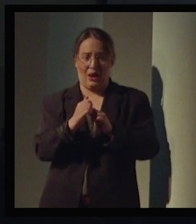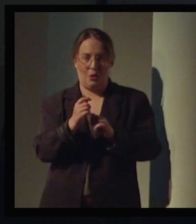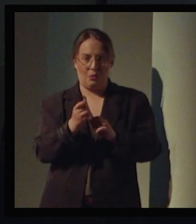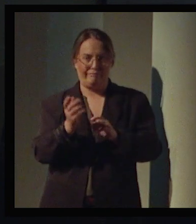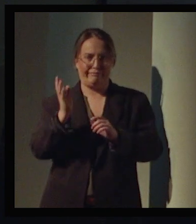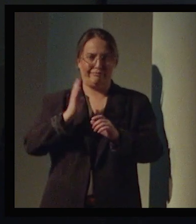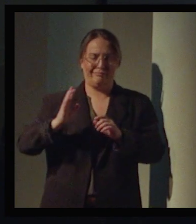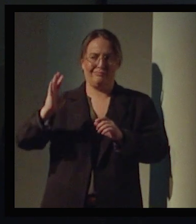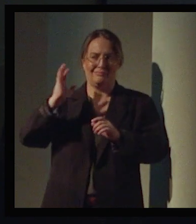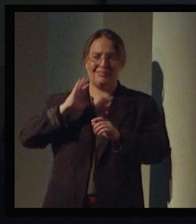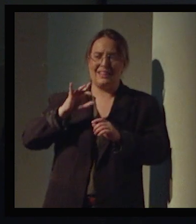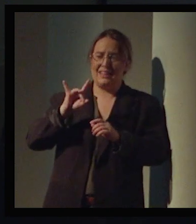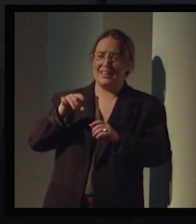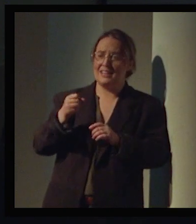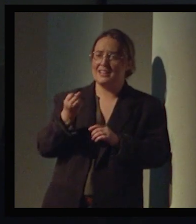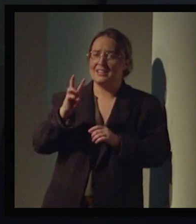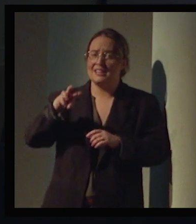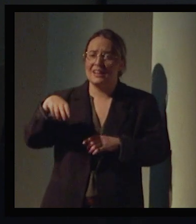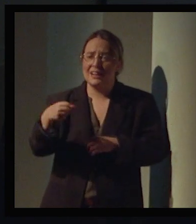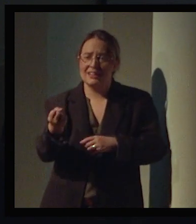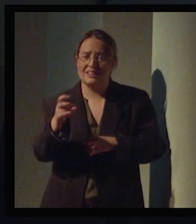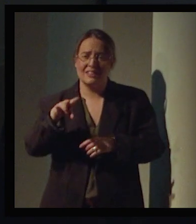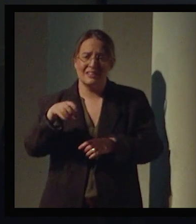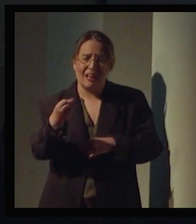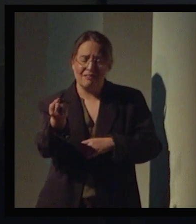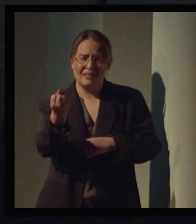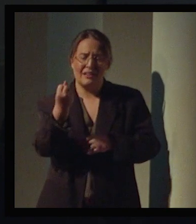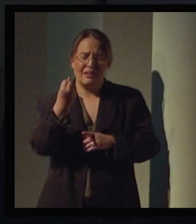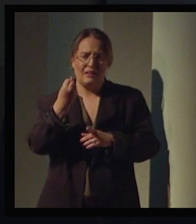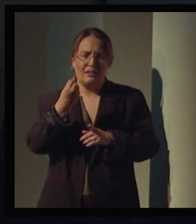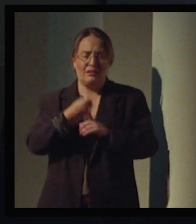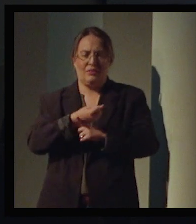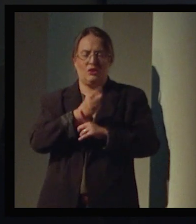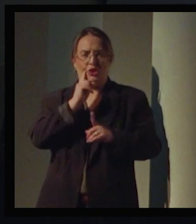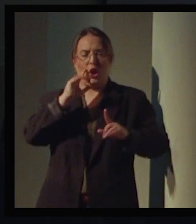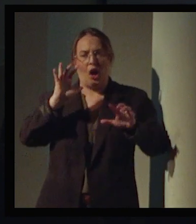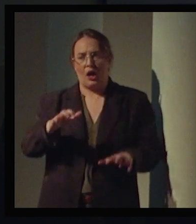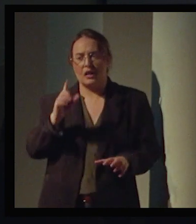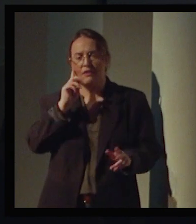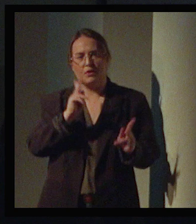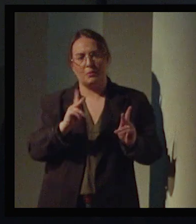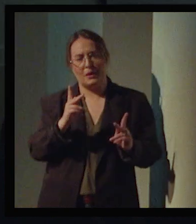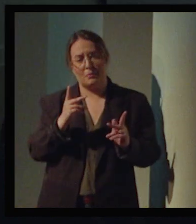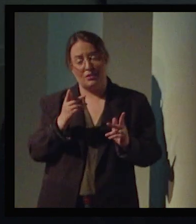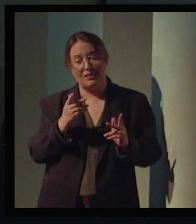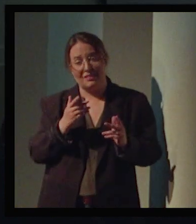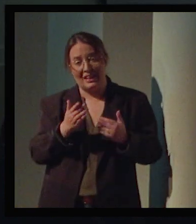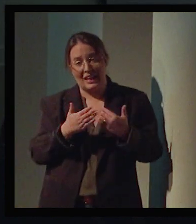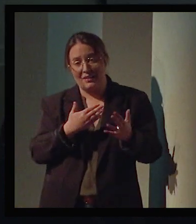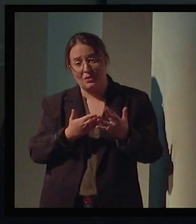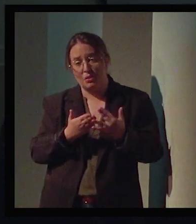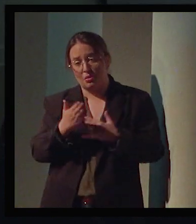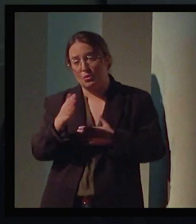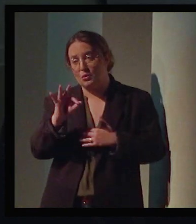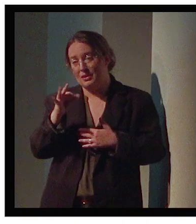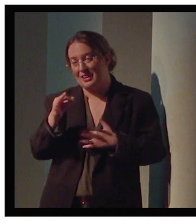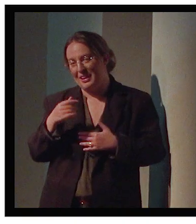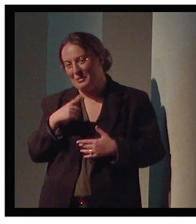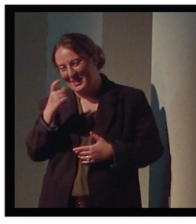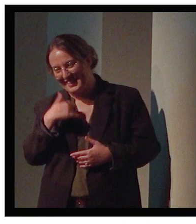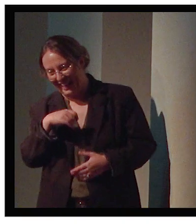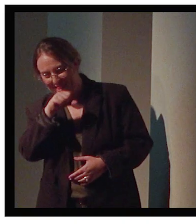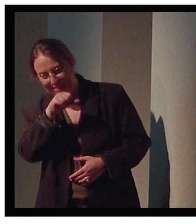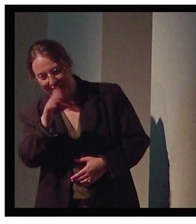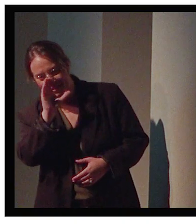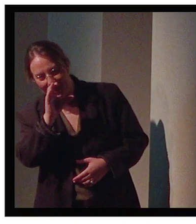people in the 1860s and 70s, and even through the end of the 19th century. Because I love